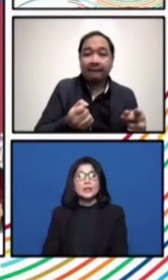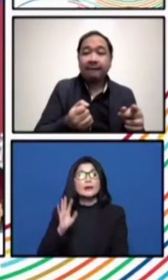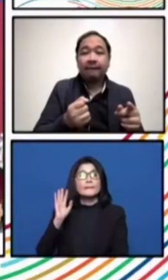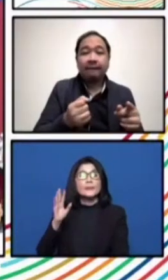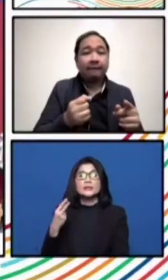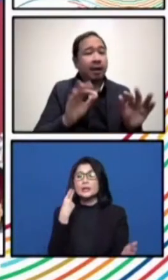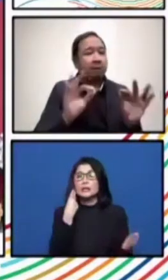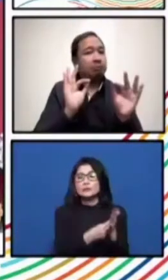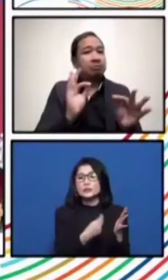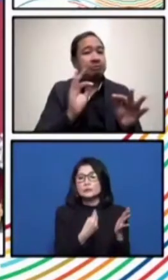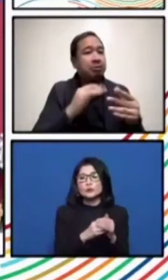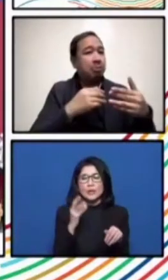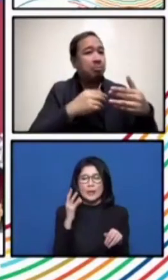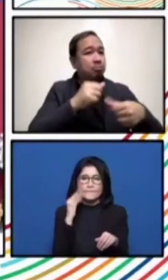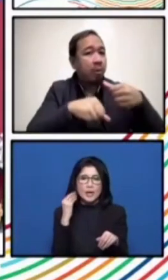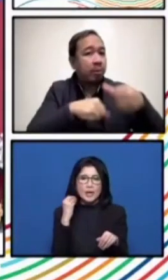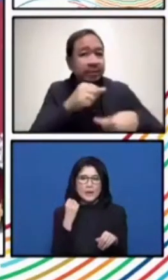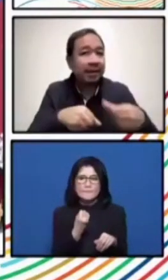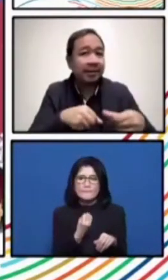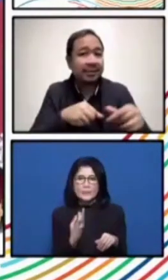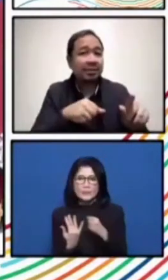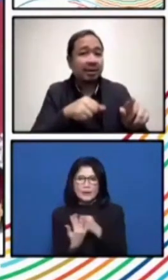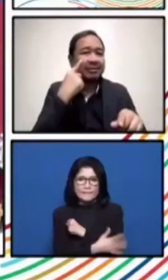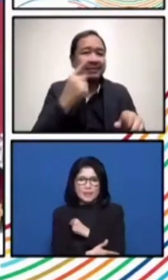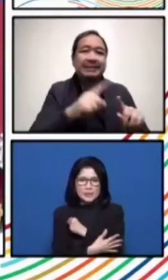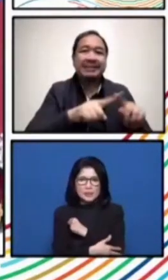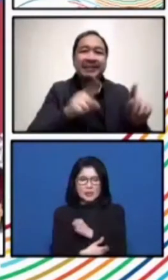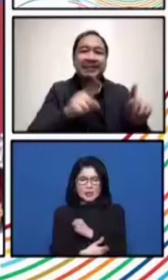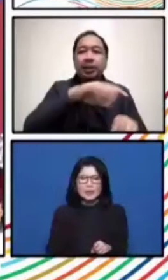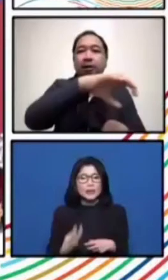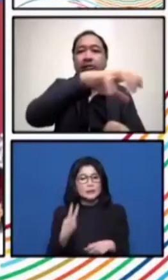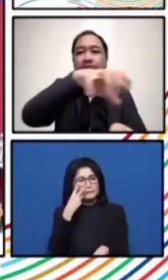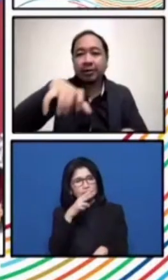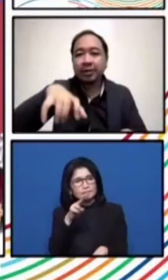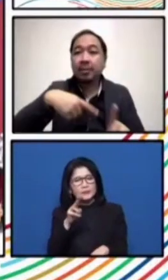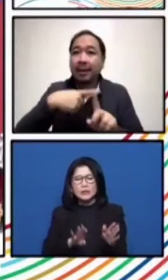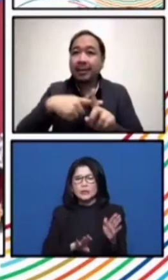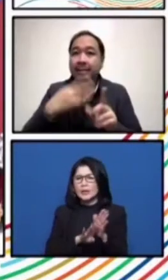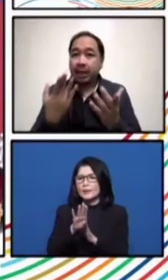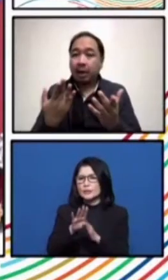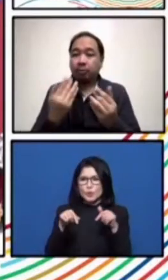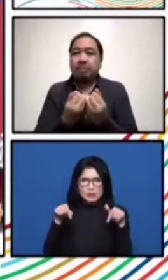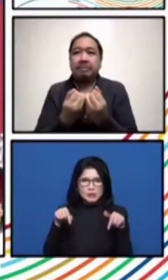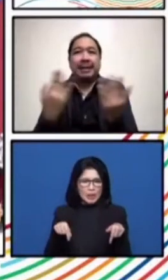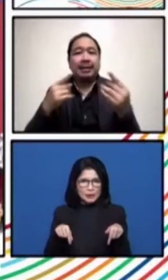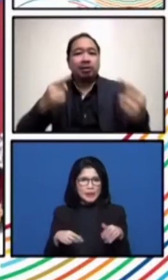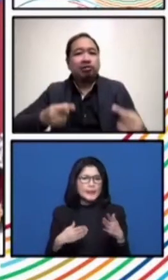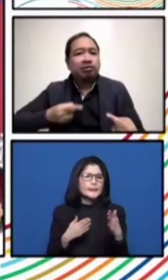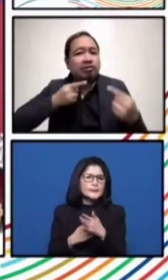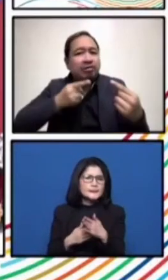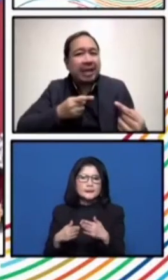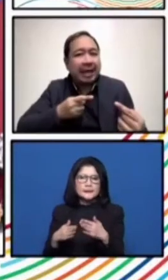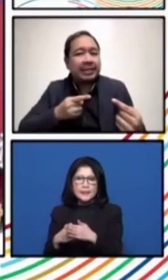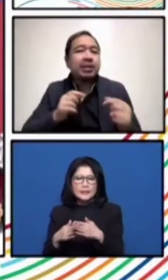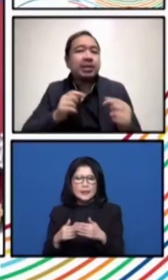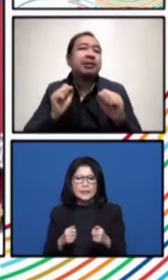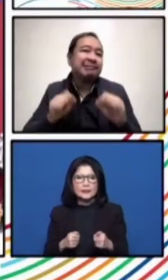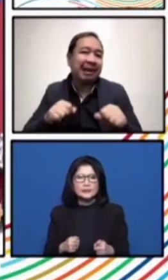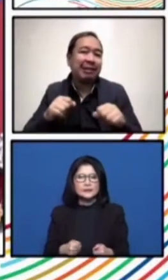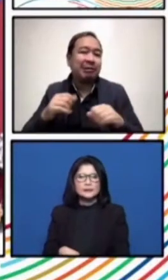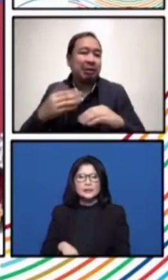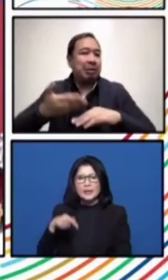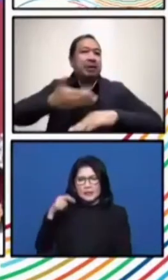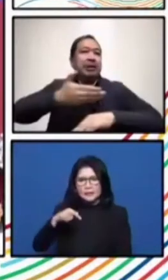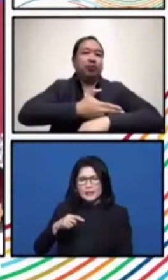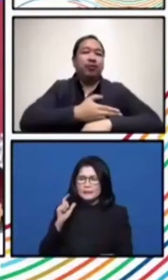other countries and contexts and given the current progress and persistent challenges we Face we can actually do more provided we have